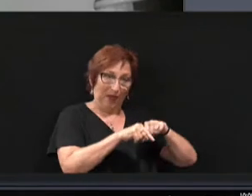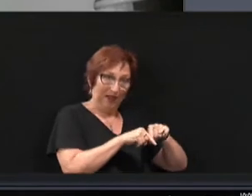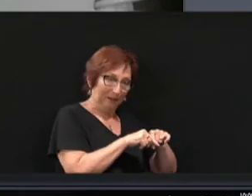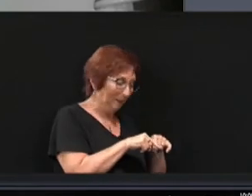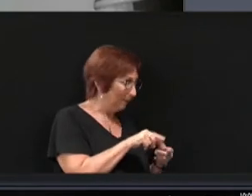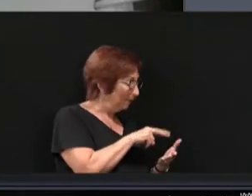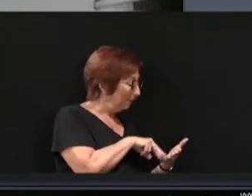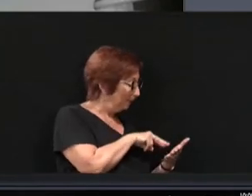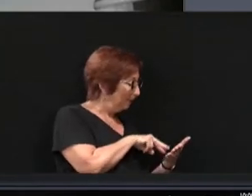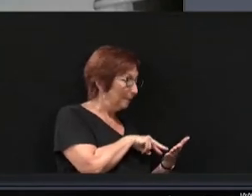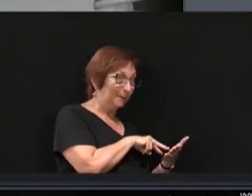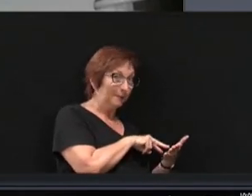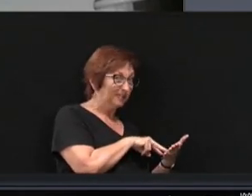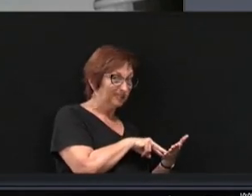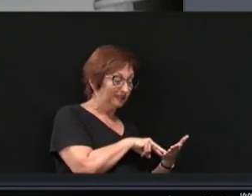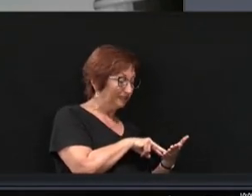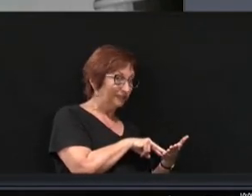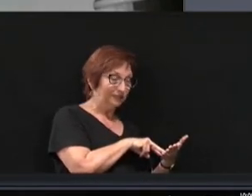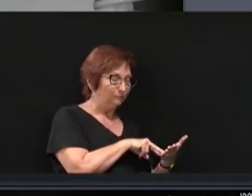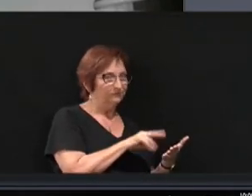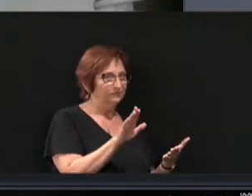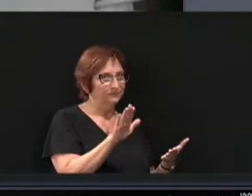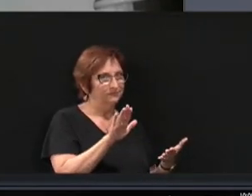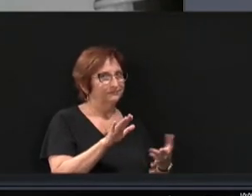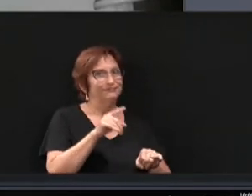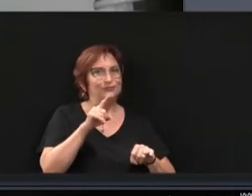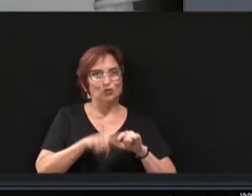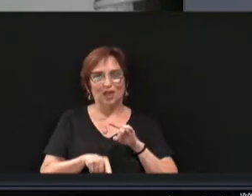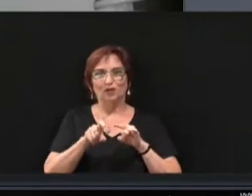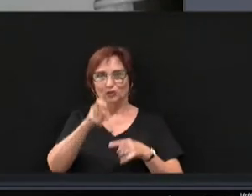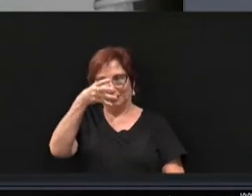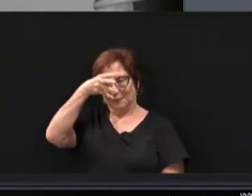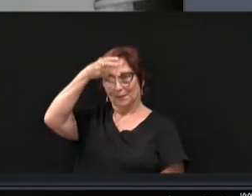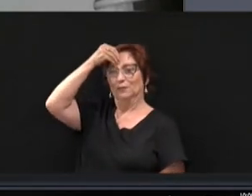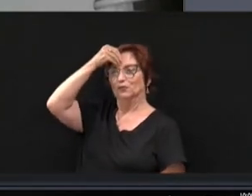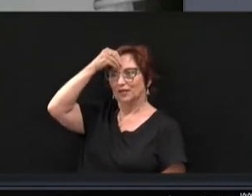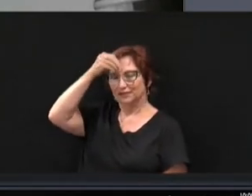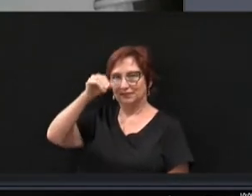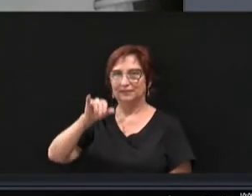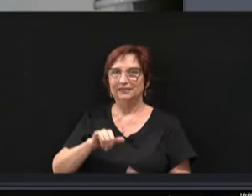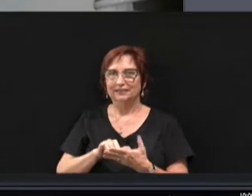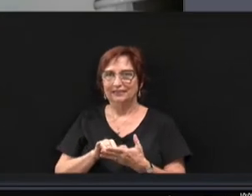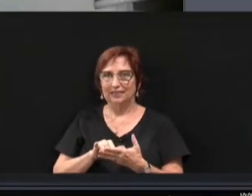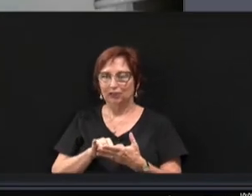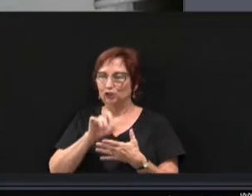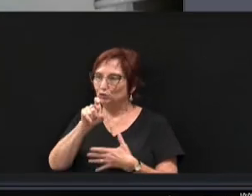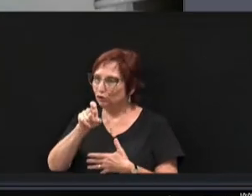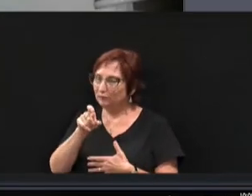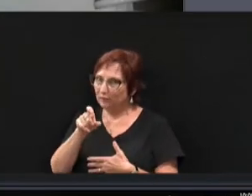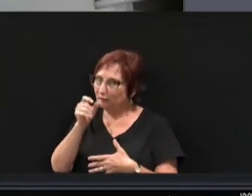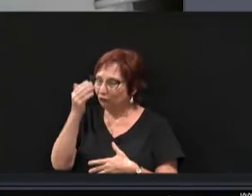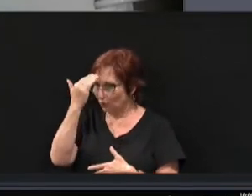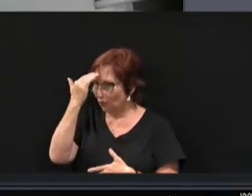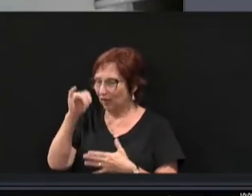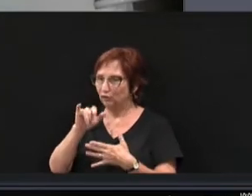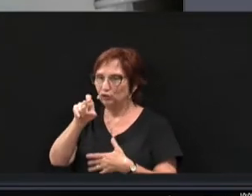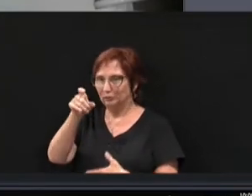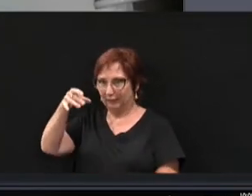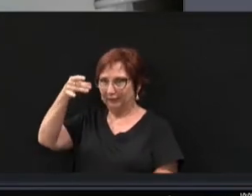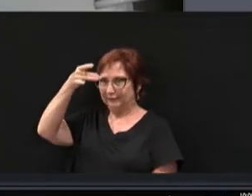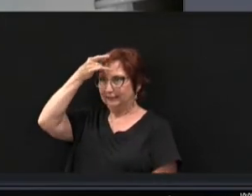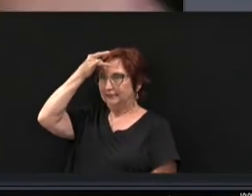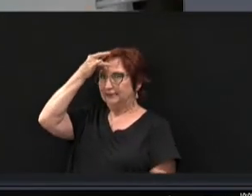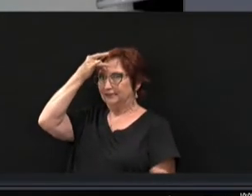okay? Just like that alphabet that's up in the classroom, that's supposed to be in their brain. This is supposed to be in your brain, so